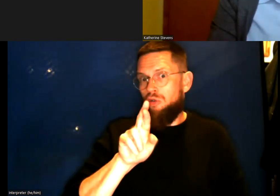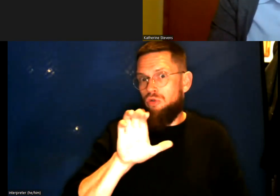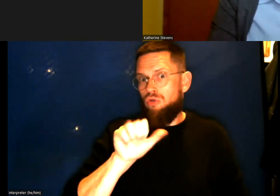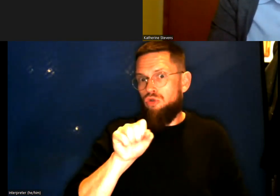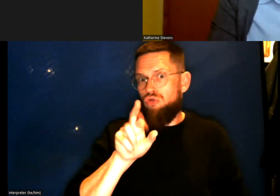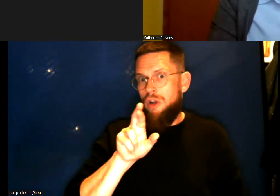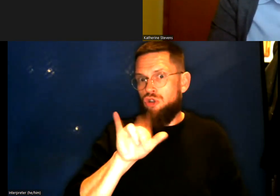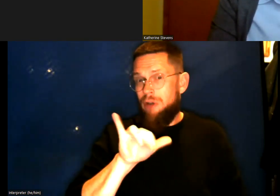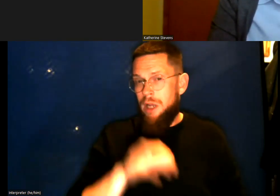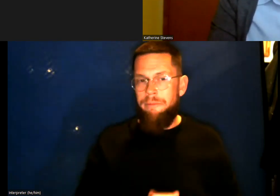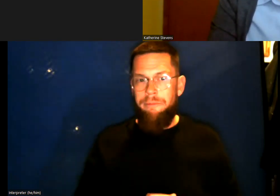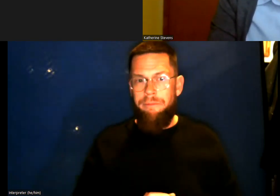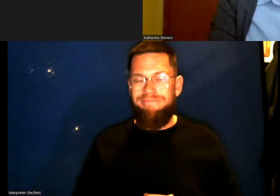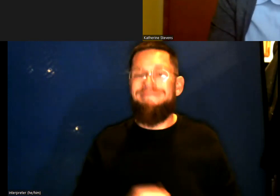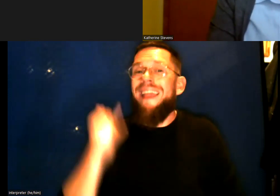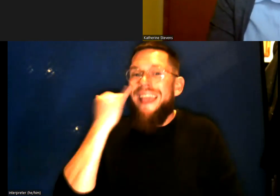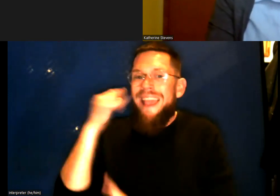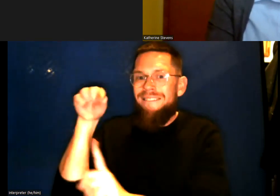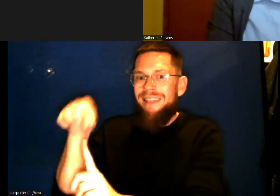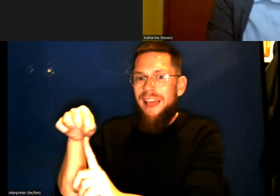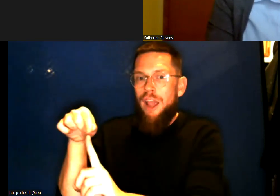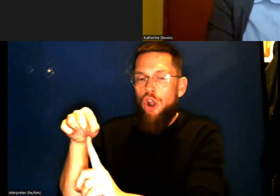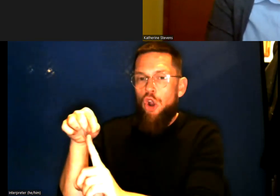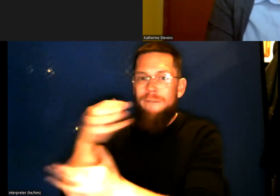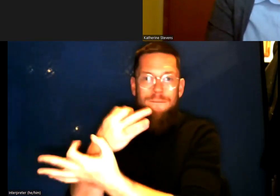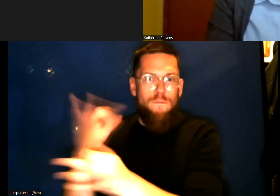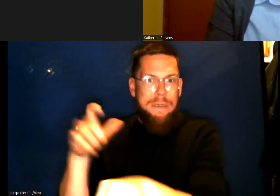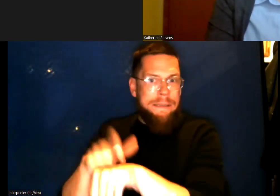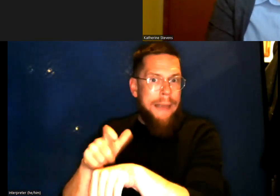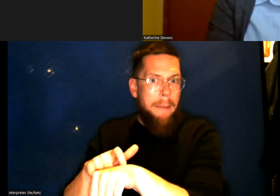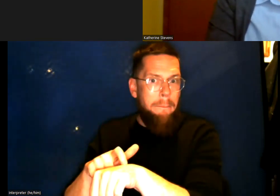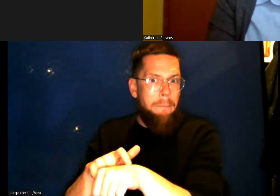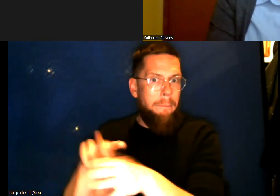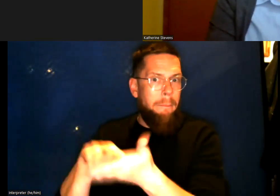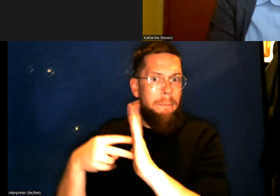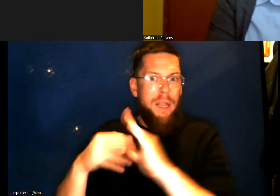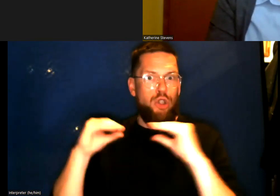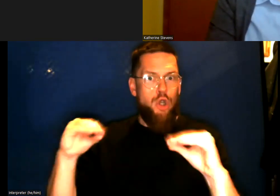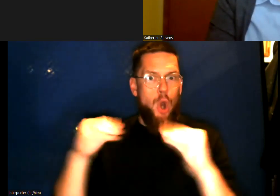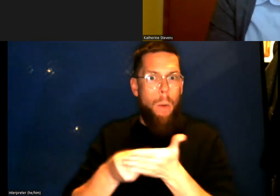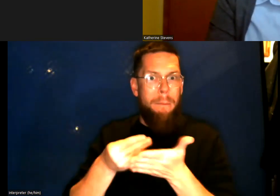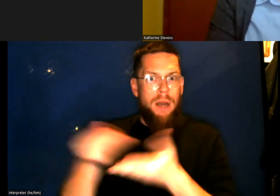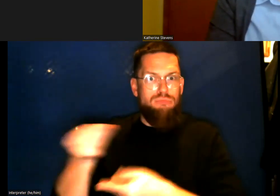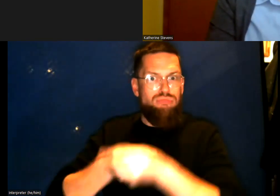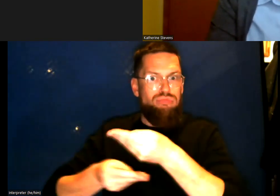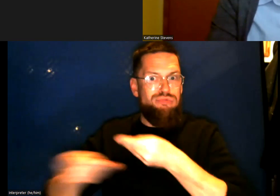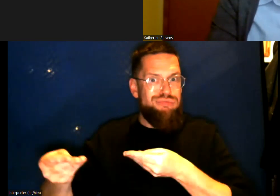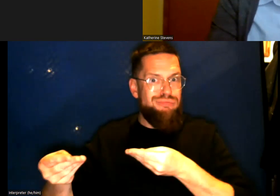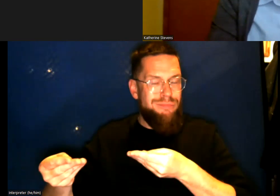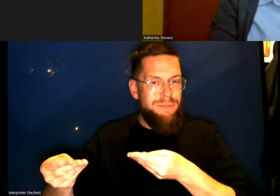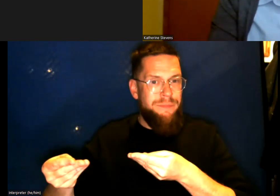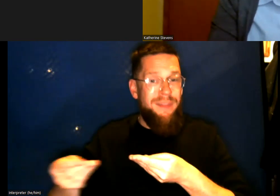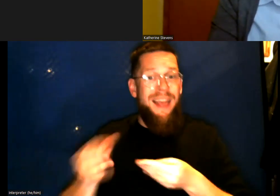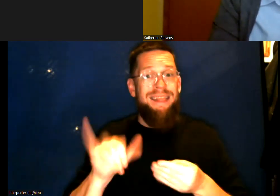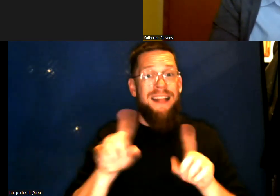So if they're donating their time, essentially no money changes hands, right? So that's the difference between the